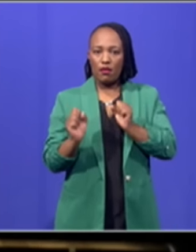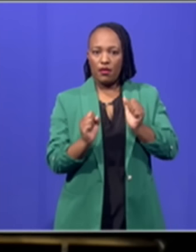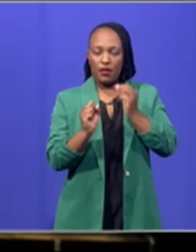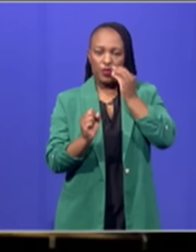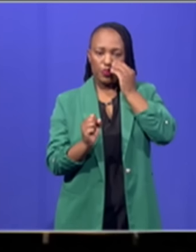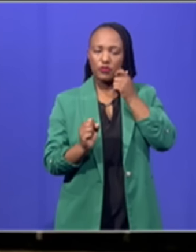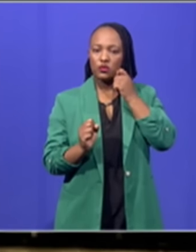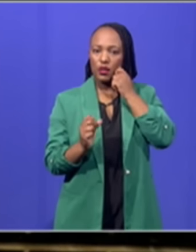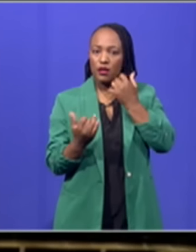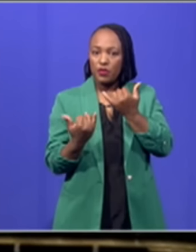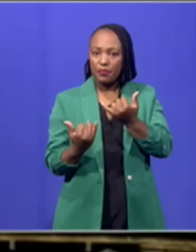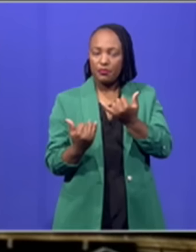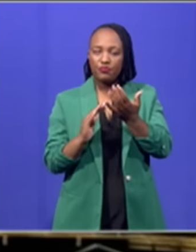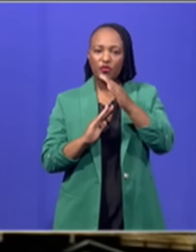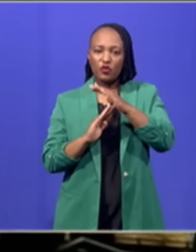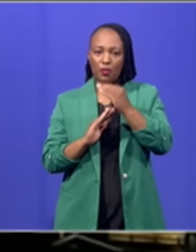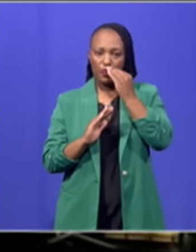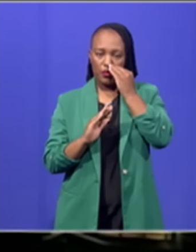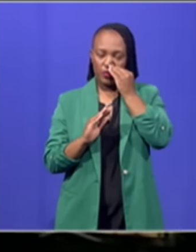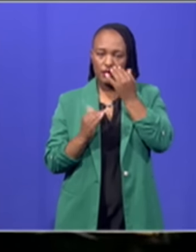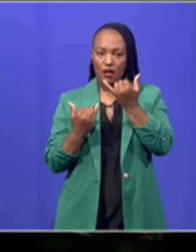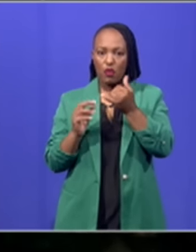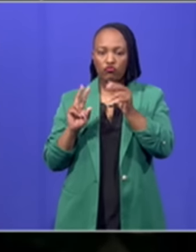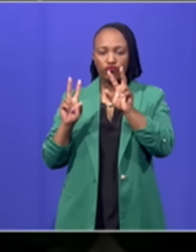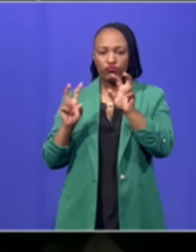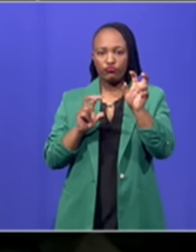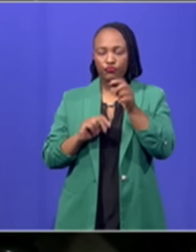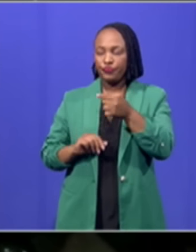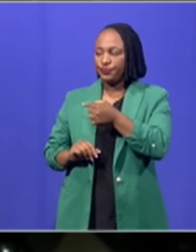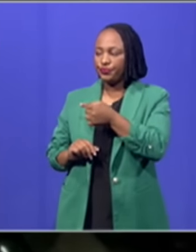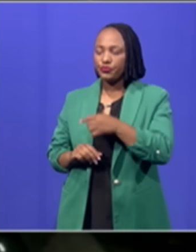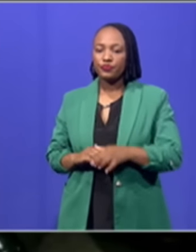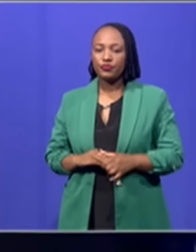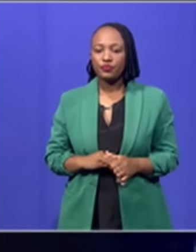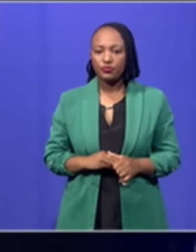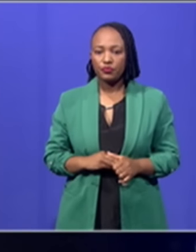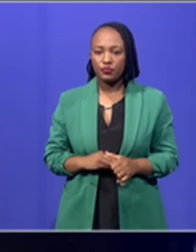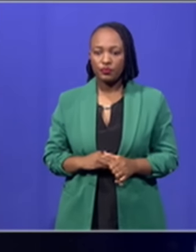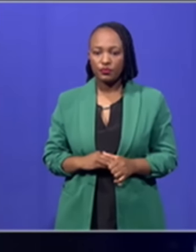ya dikgang tsa Setswana a re thube kobose go le mmogo ka tshedimosetso.